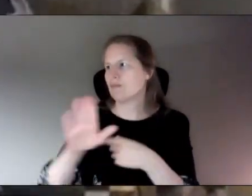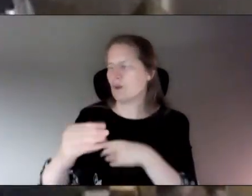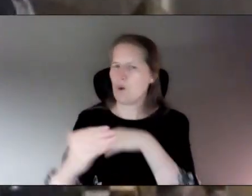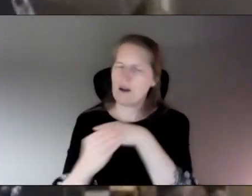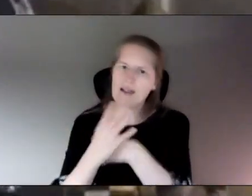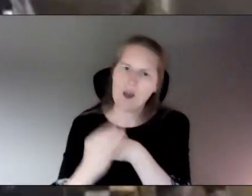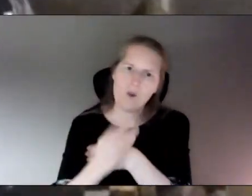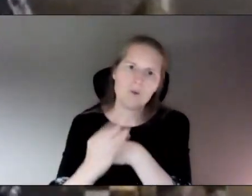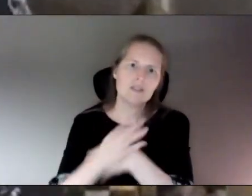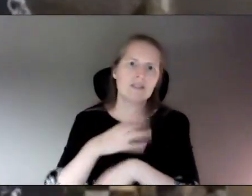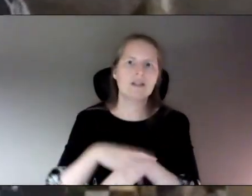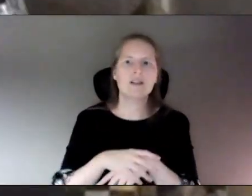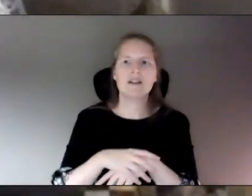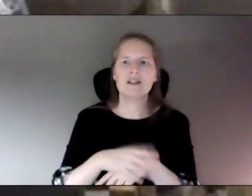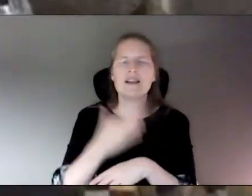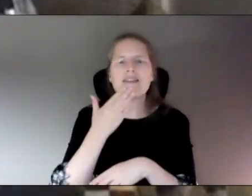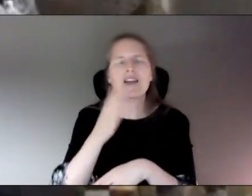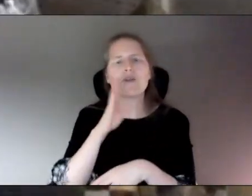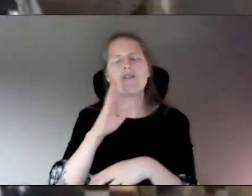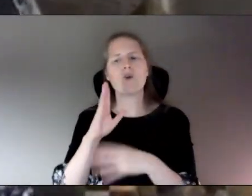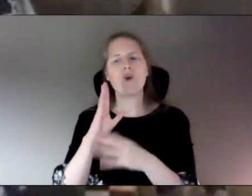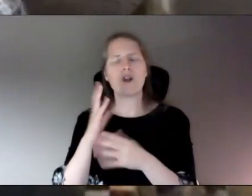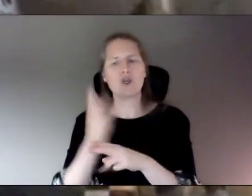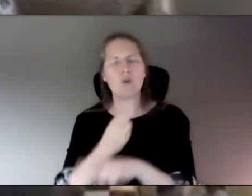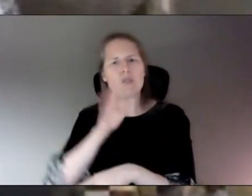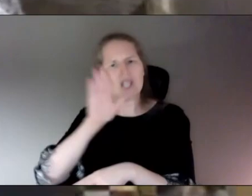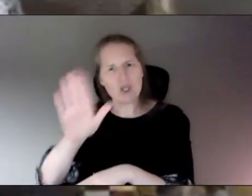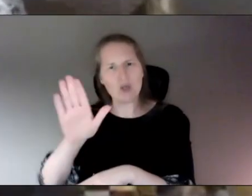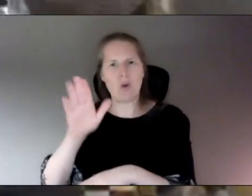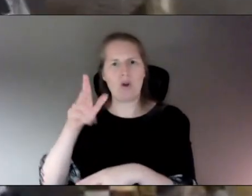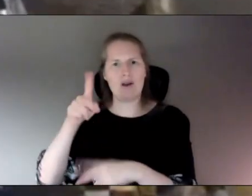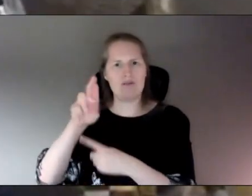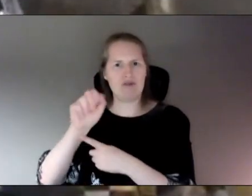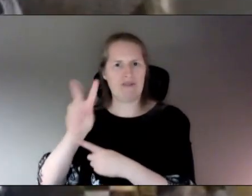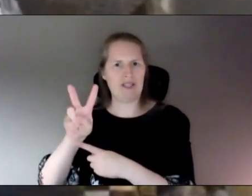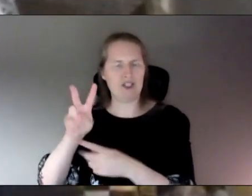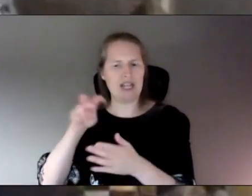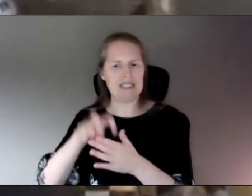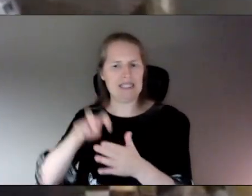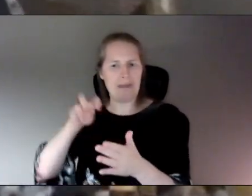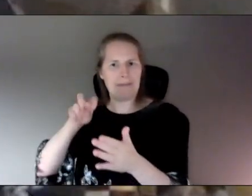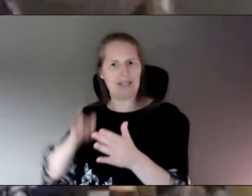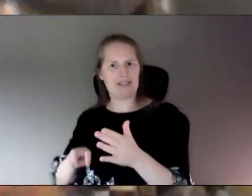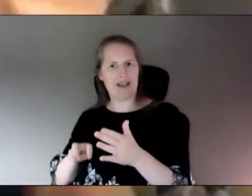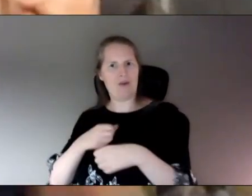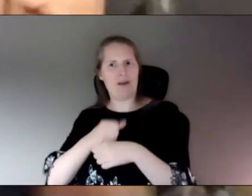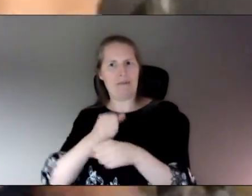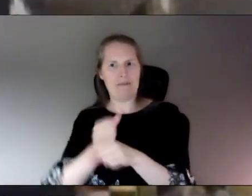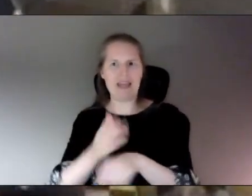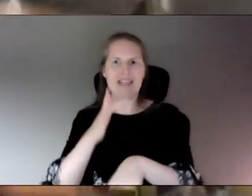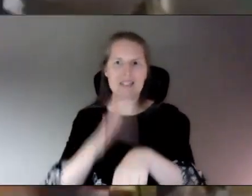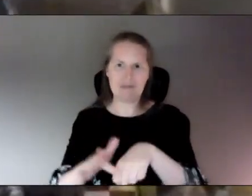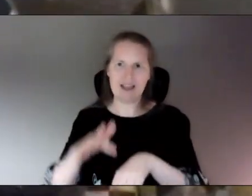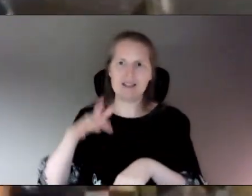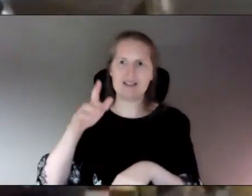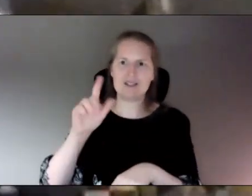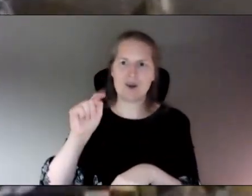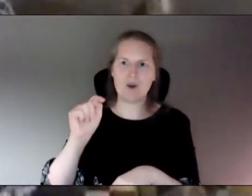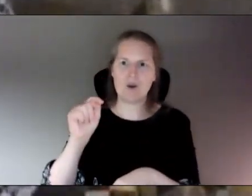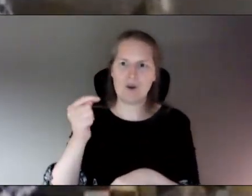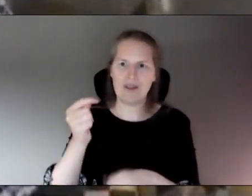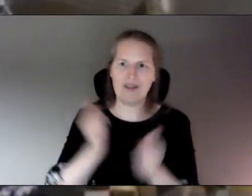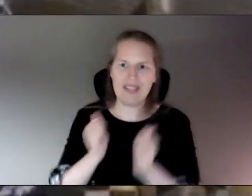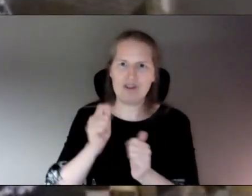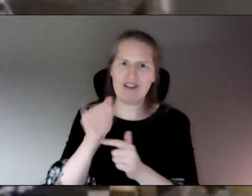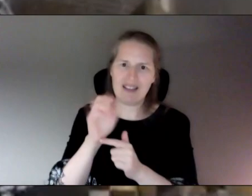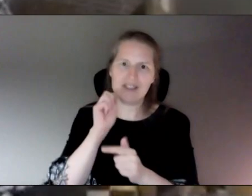you for using your privilege and stepping down and making space so Theater Alliance could find a Black leader. So thank